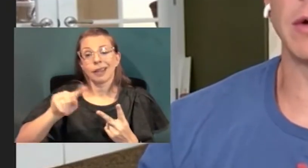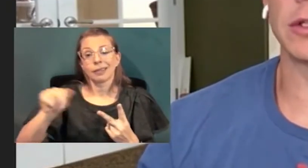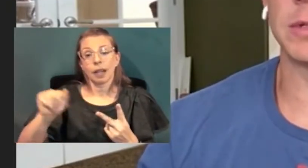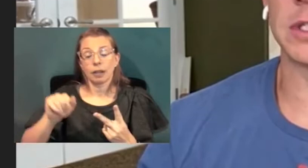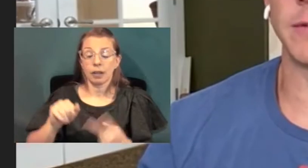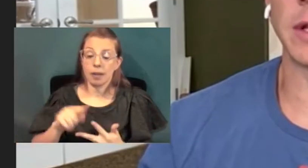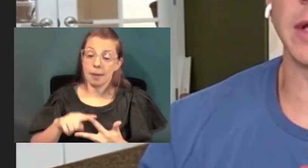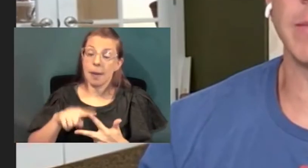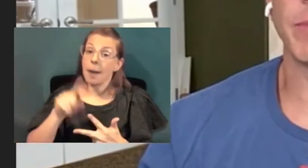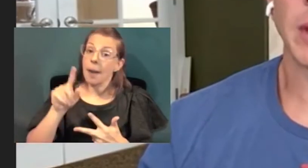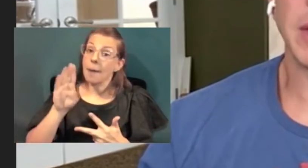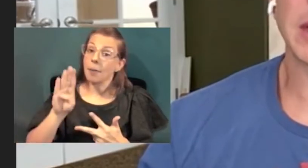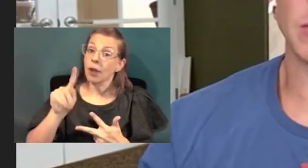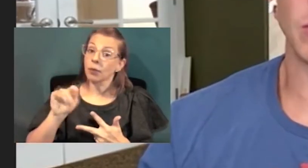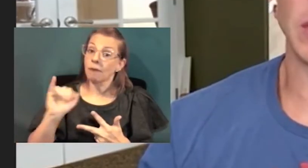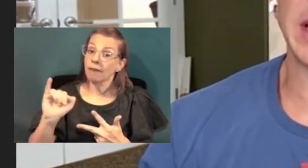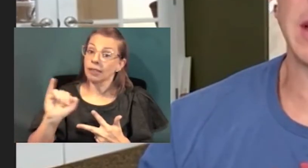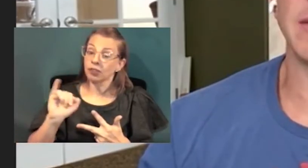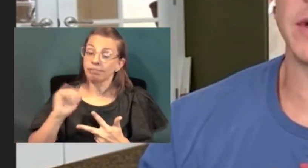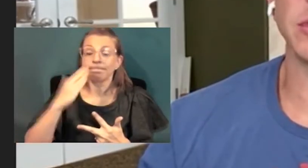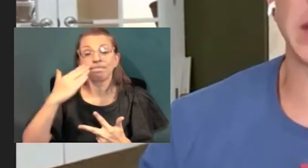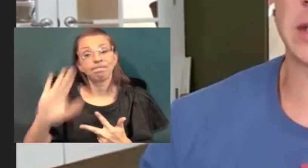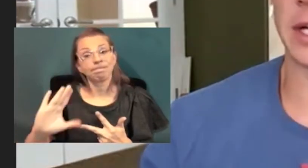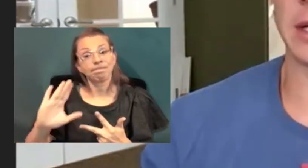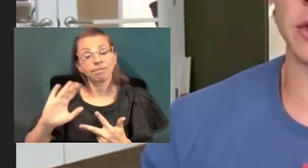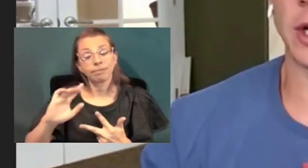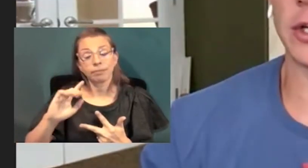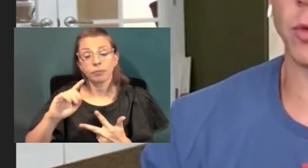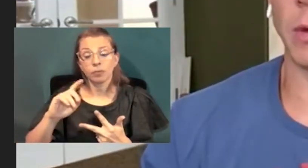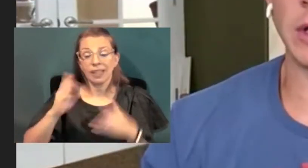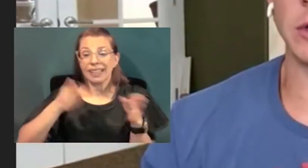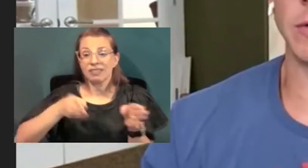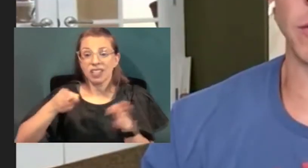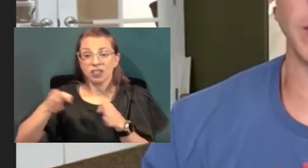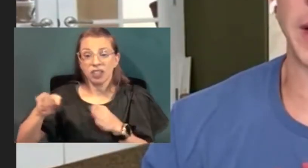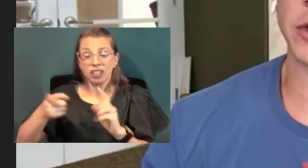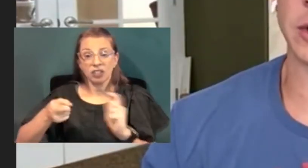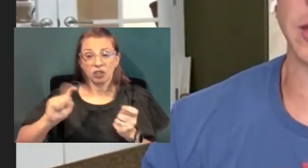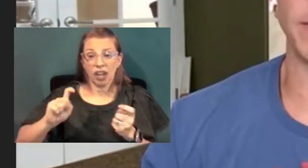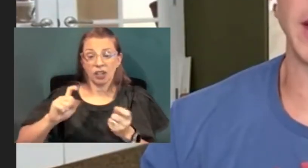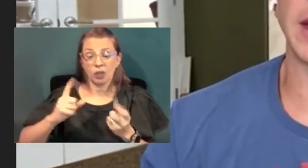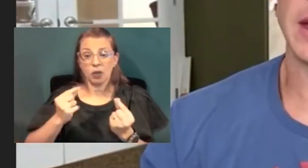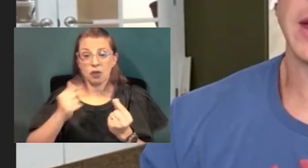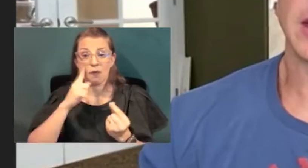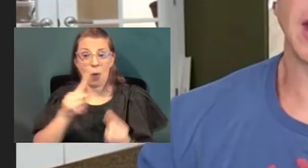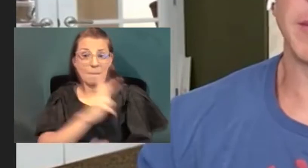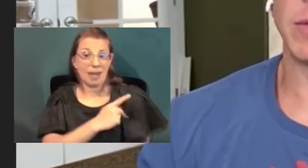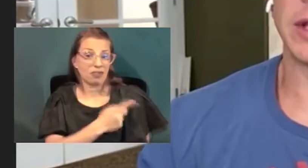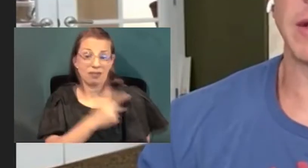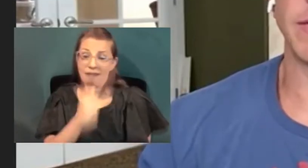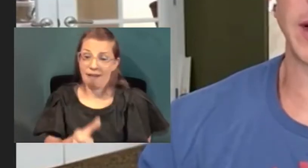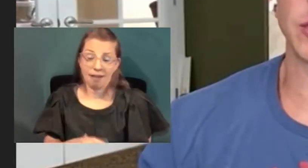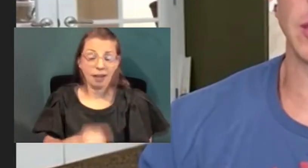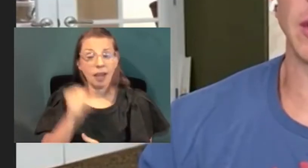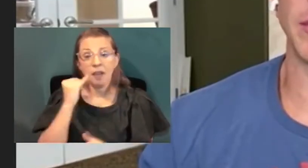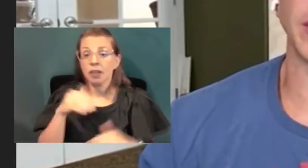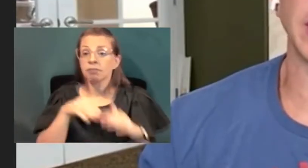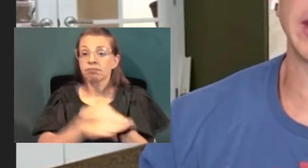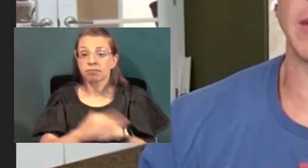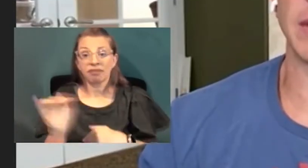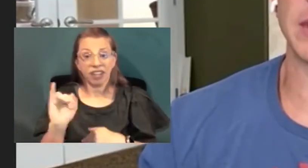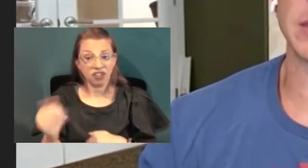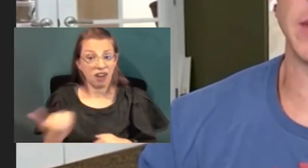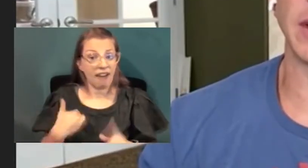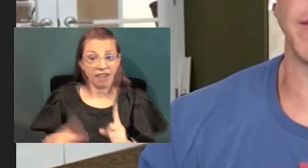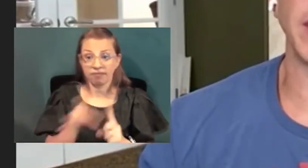we don't know specifically, because really individually, it's not going to change what we do for a patient. If they come in with the infection, they're